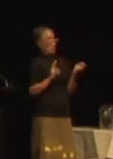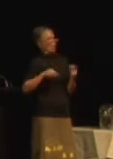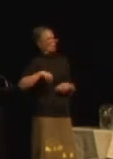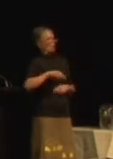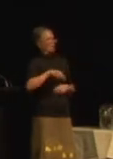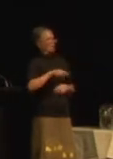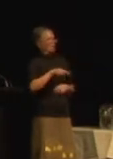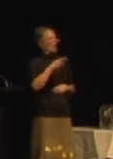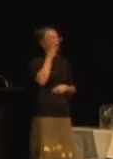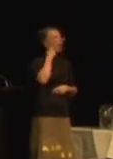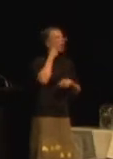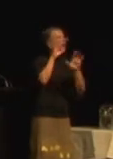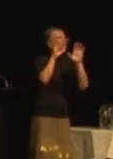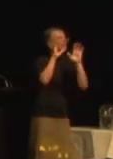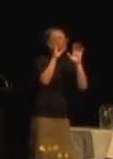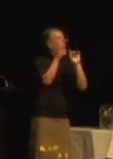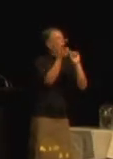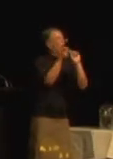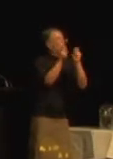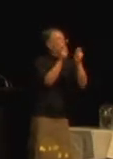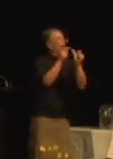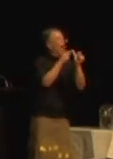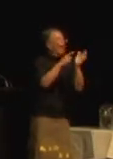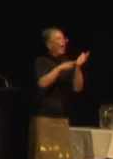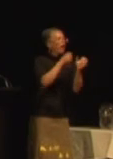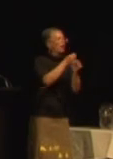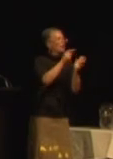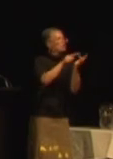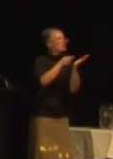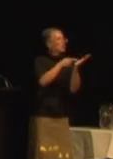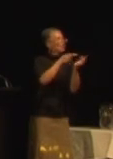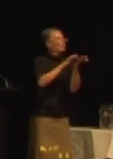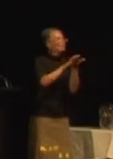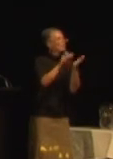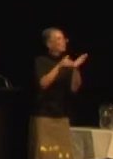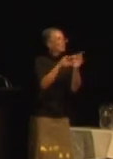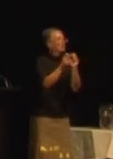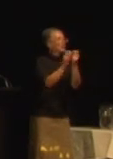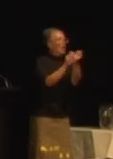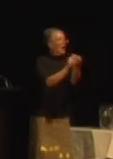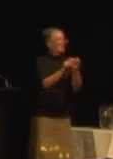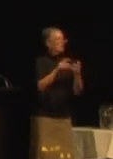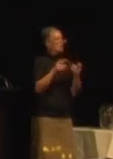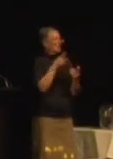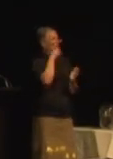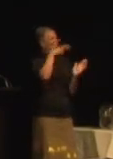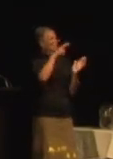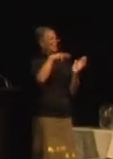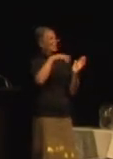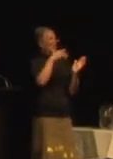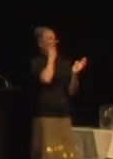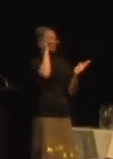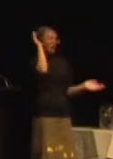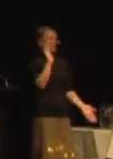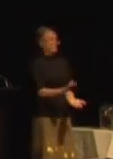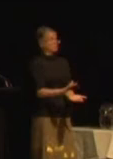tweak in Facebook's algorithm sent The Spinoff's readership tumbling, Facebook has turned from eager accomplice to surly acquaintance